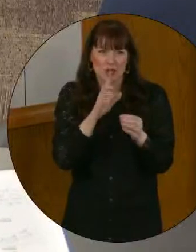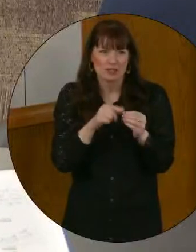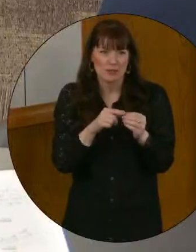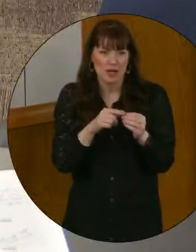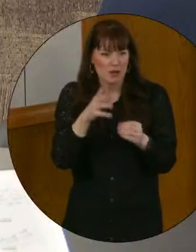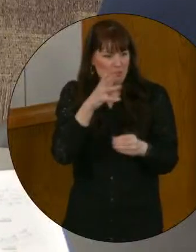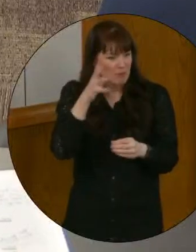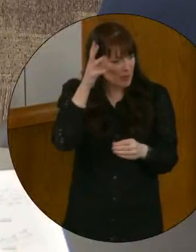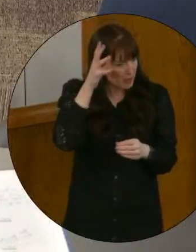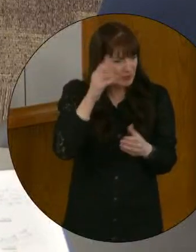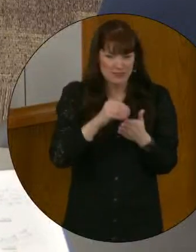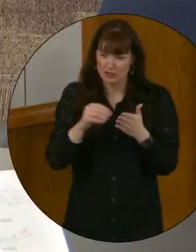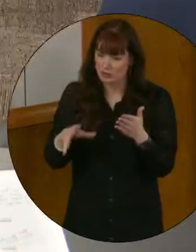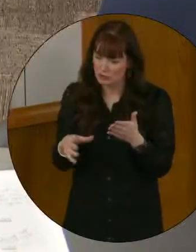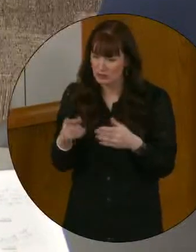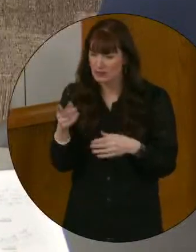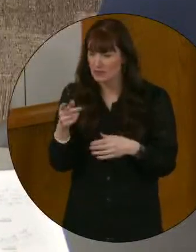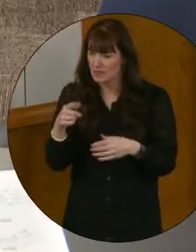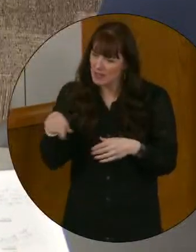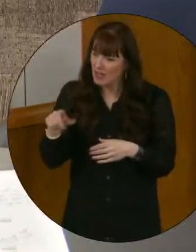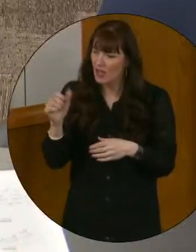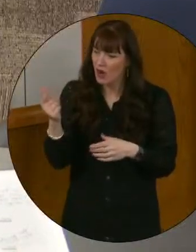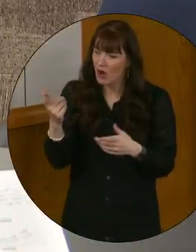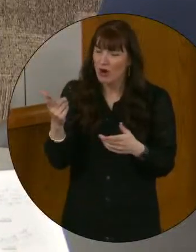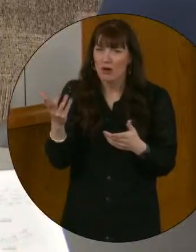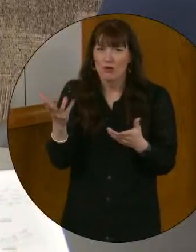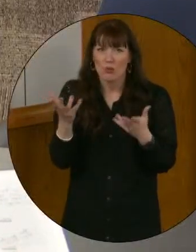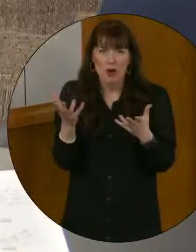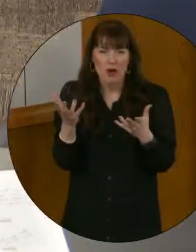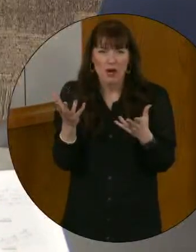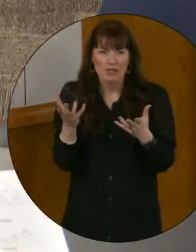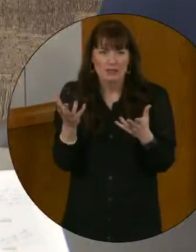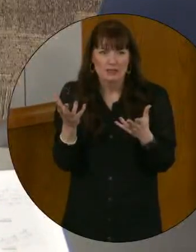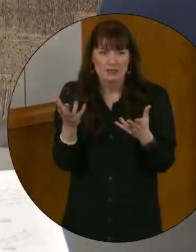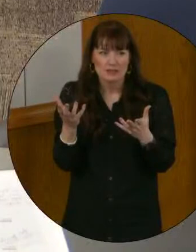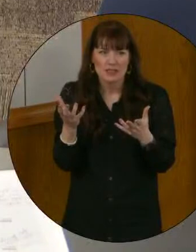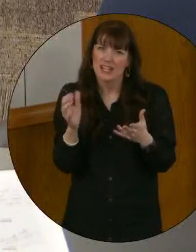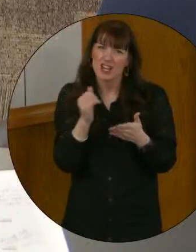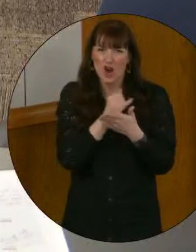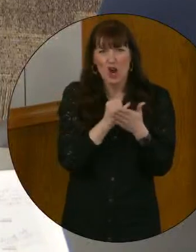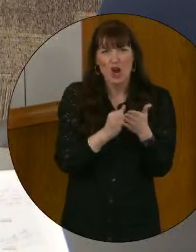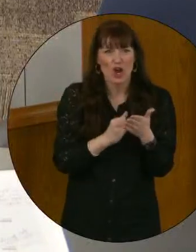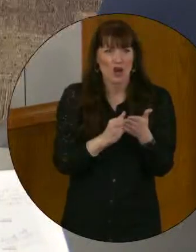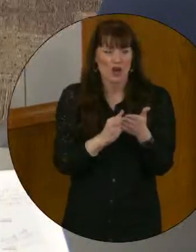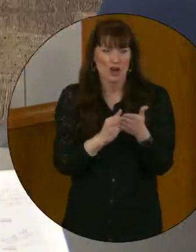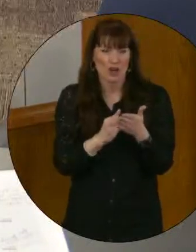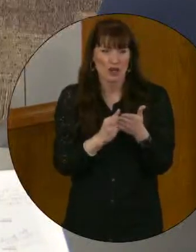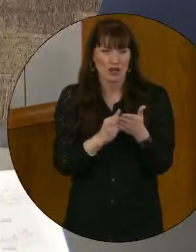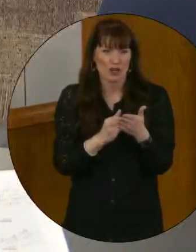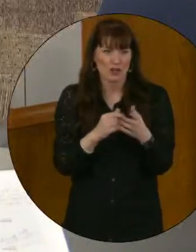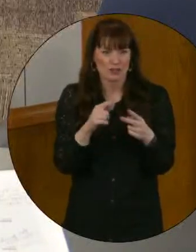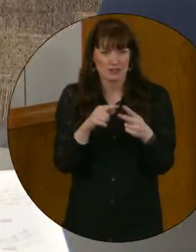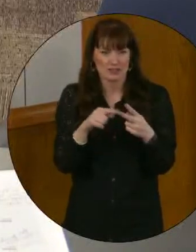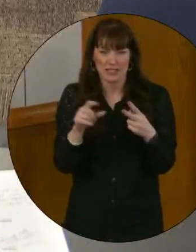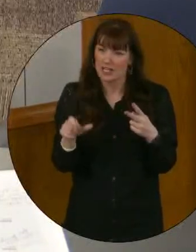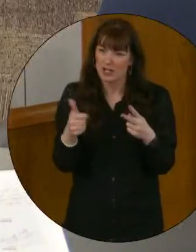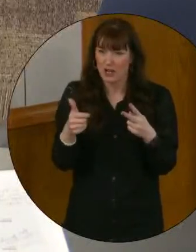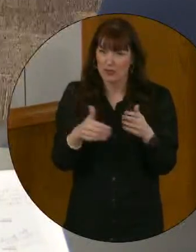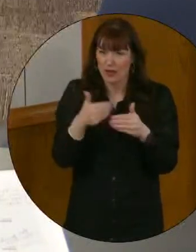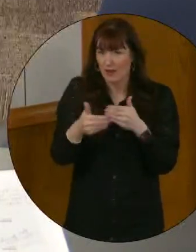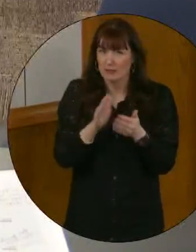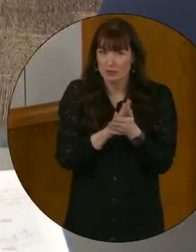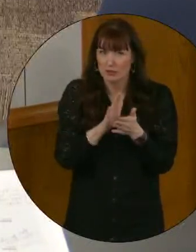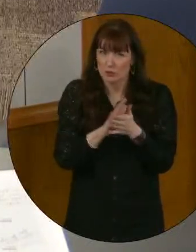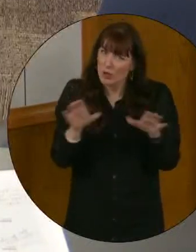parents and students wanting more of things like the arts and extracurricular